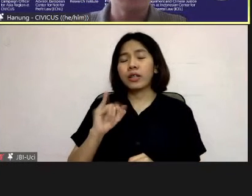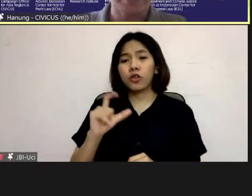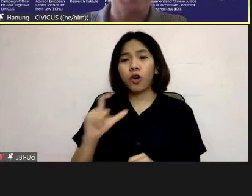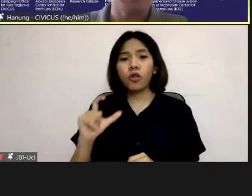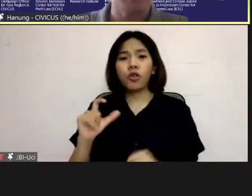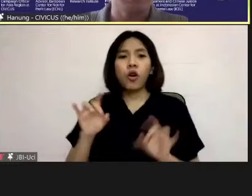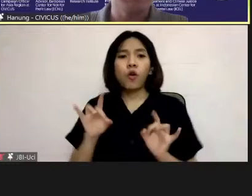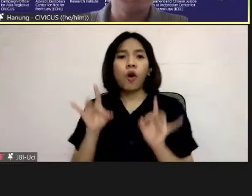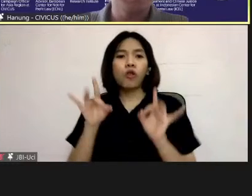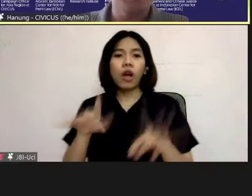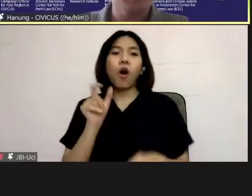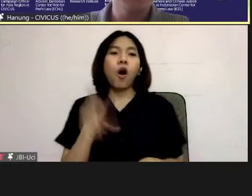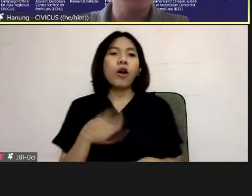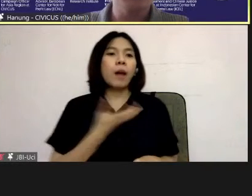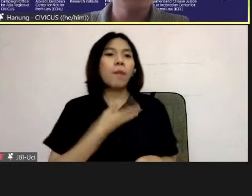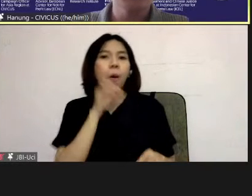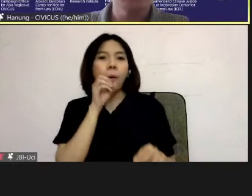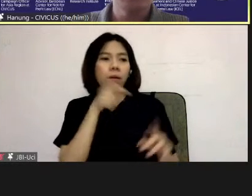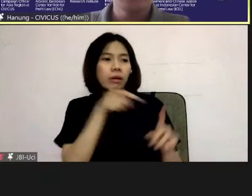are still happening.